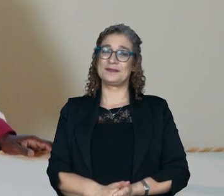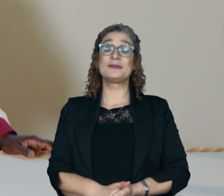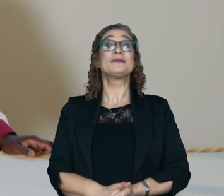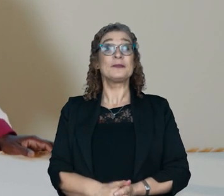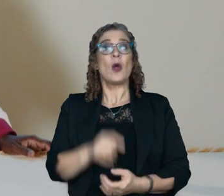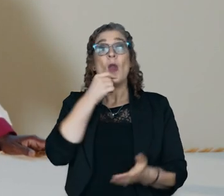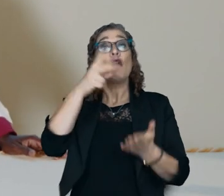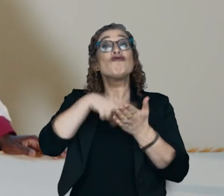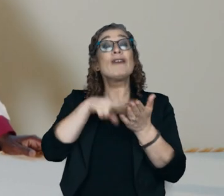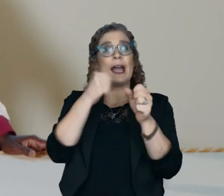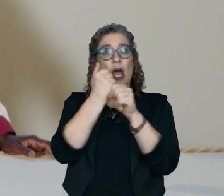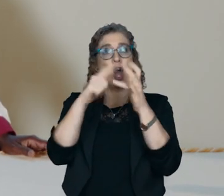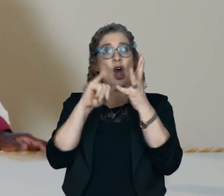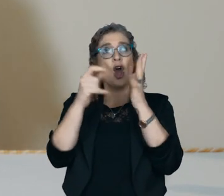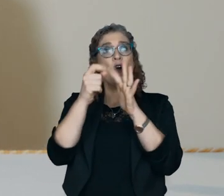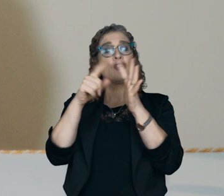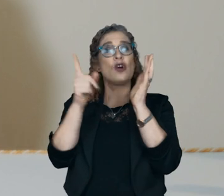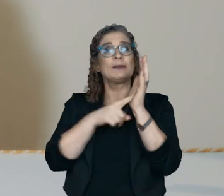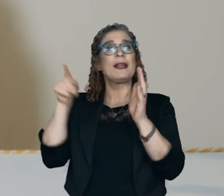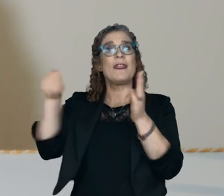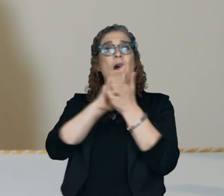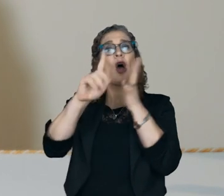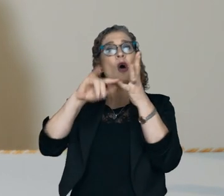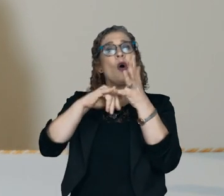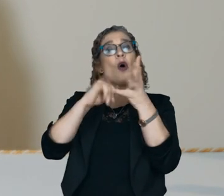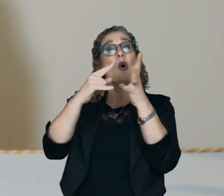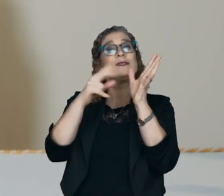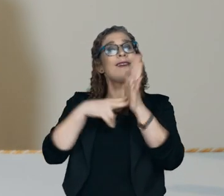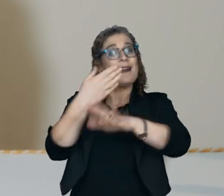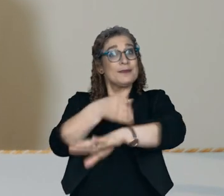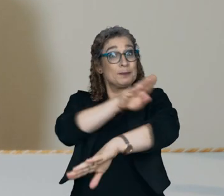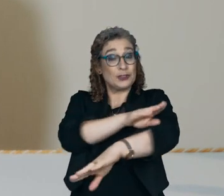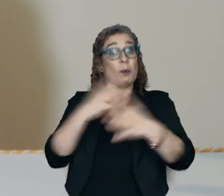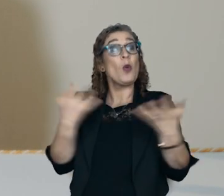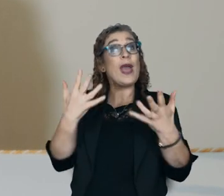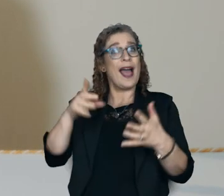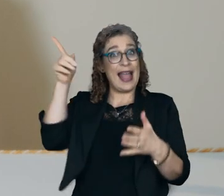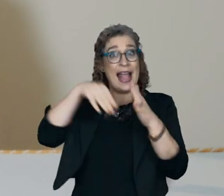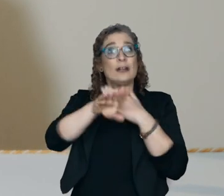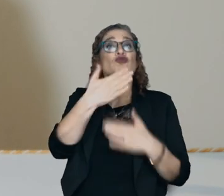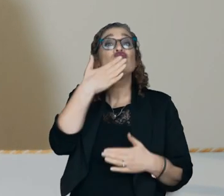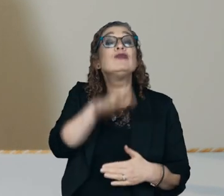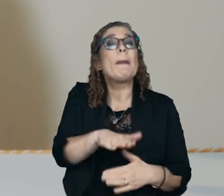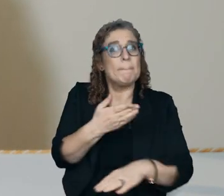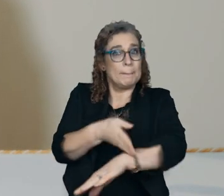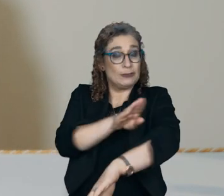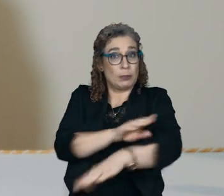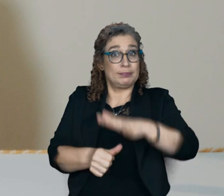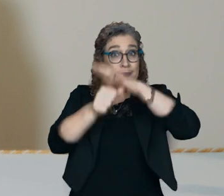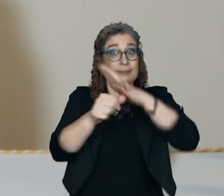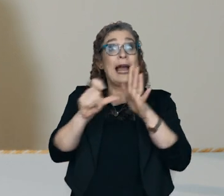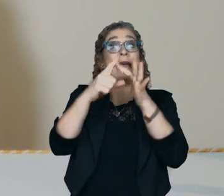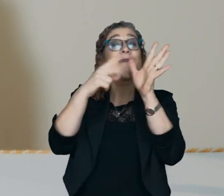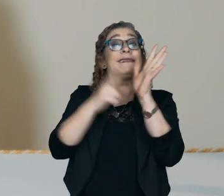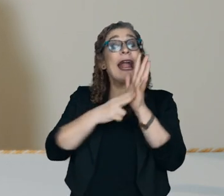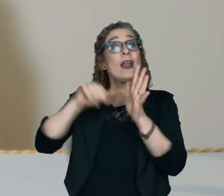Gospel reading is brought to us by Bishop Hossam Naum, Bishop in the Diocese of Jerusalem and Dean of